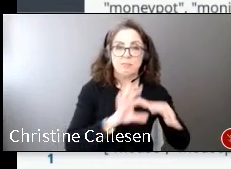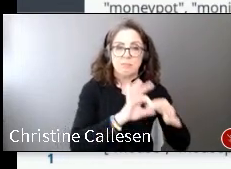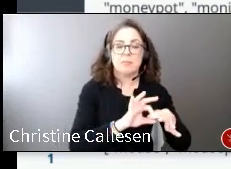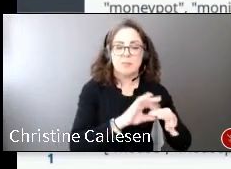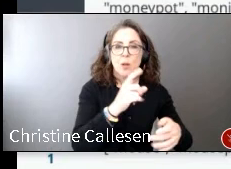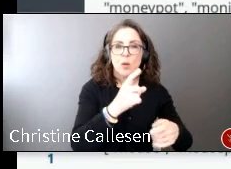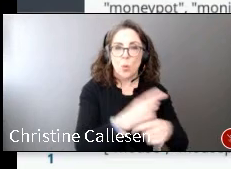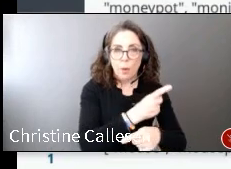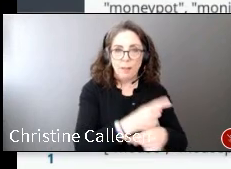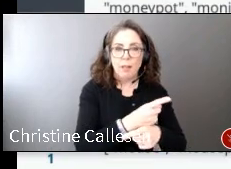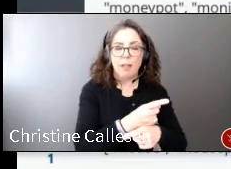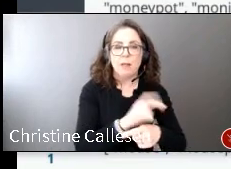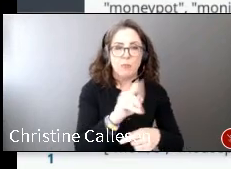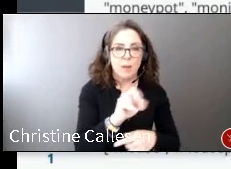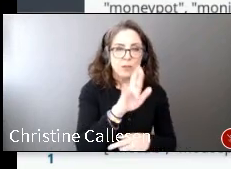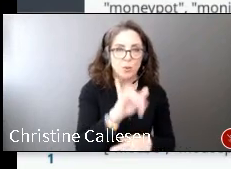repository.